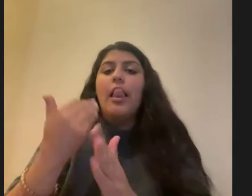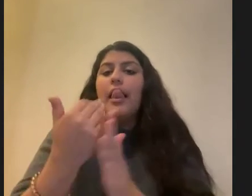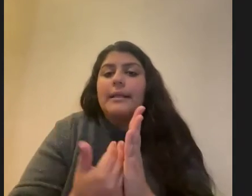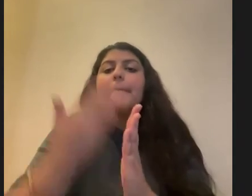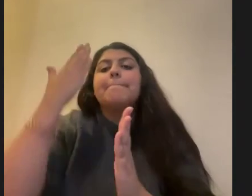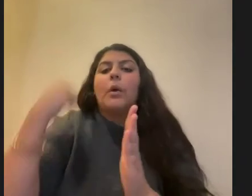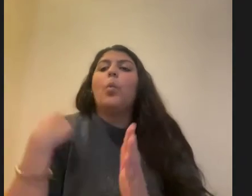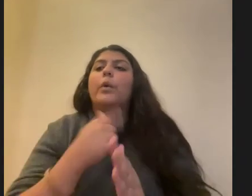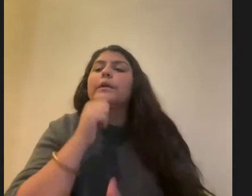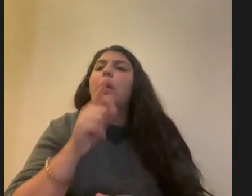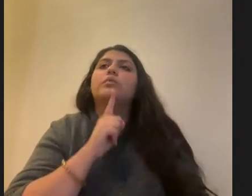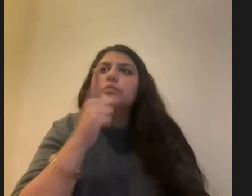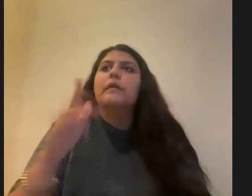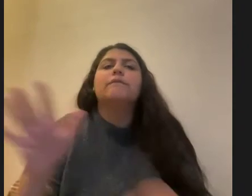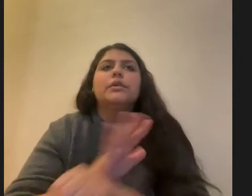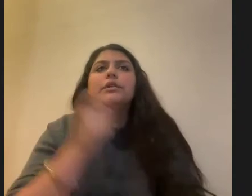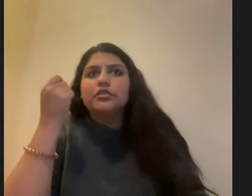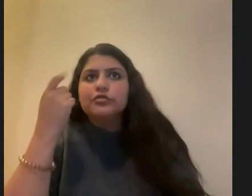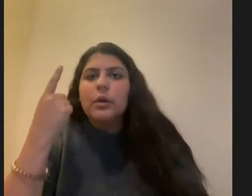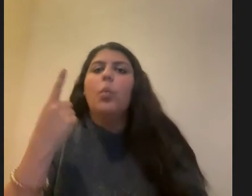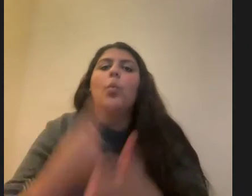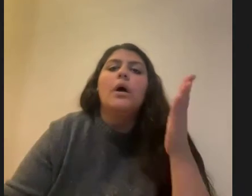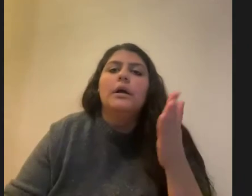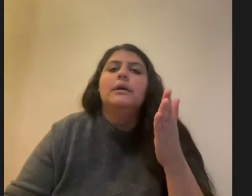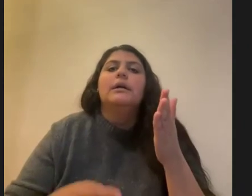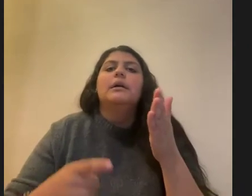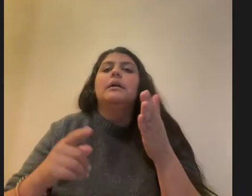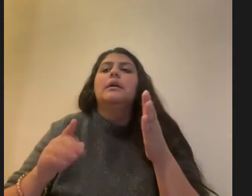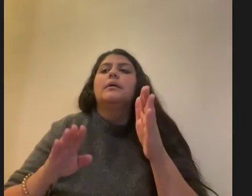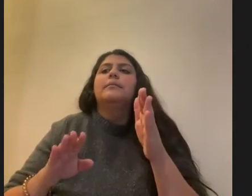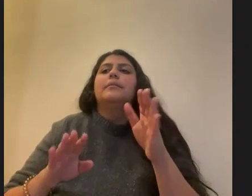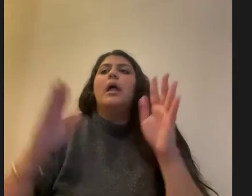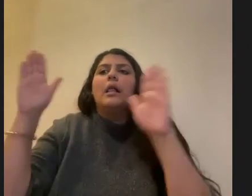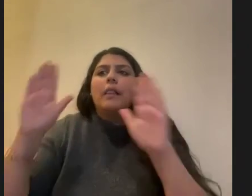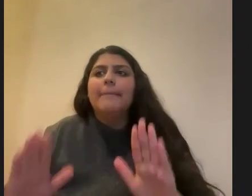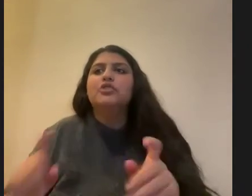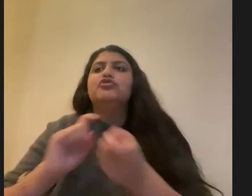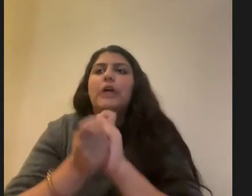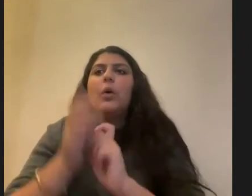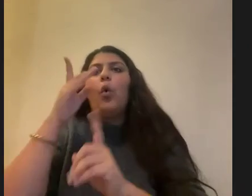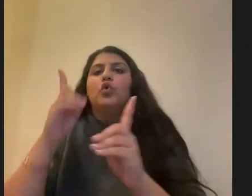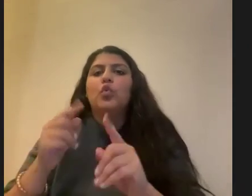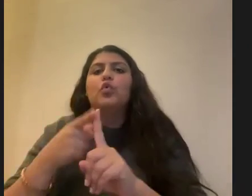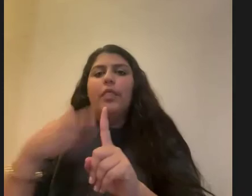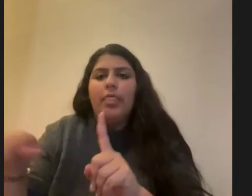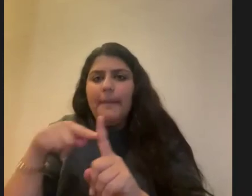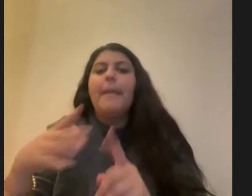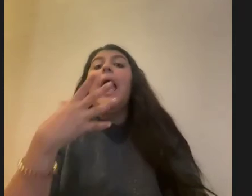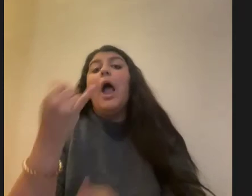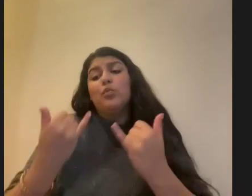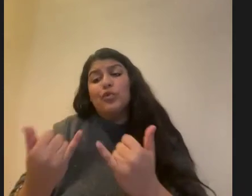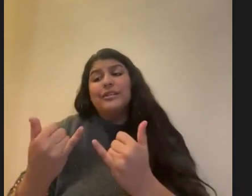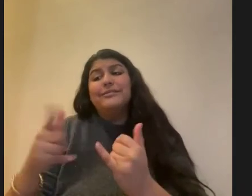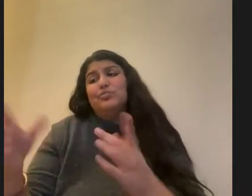really understand fully what like climate change or anything is going to do for them. And then also currently they're doing really well.